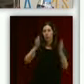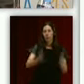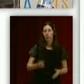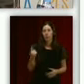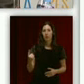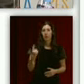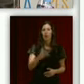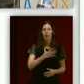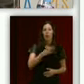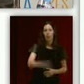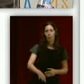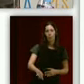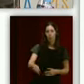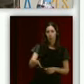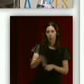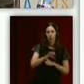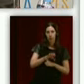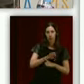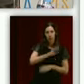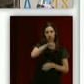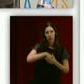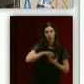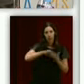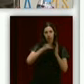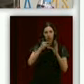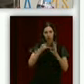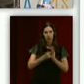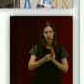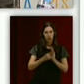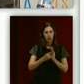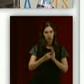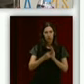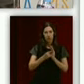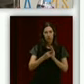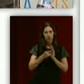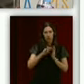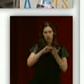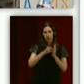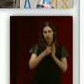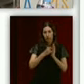The movement parameters of the users have been